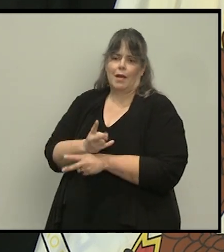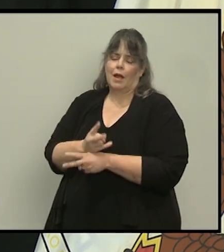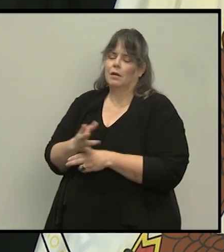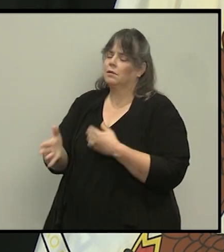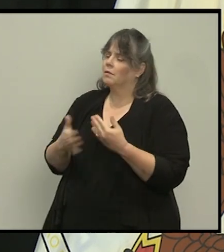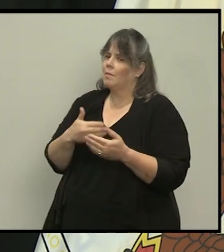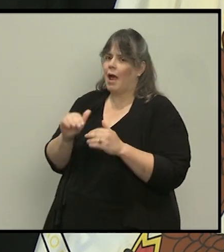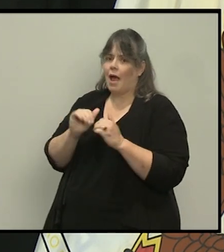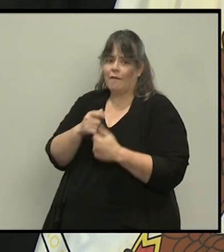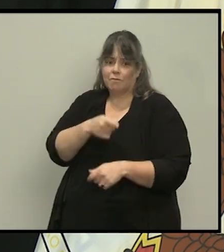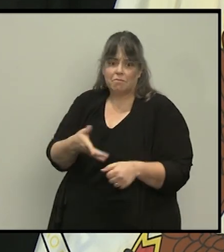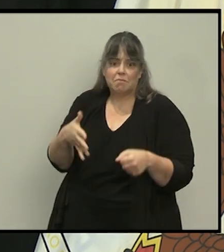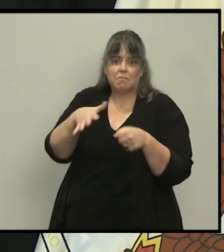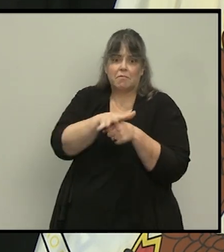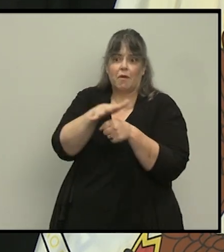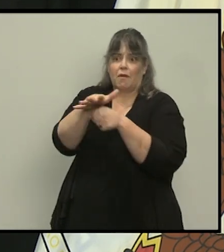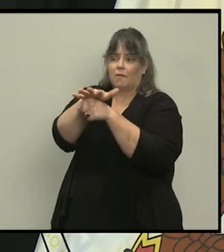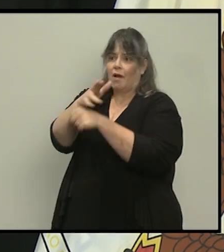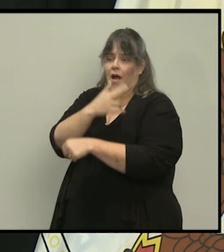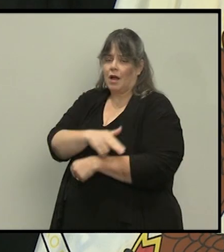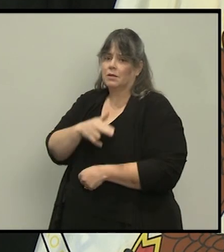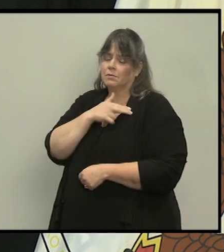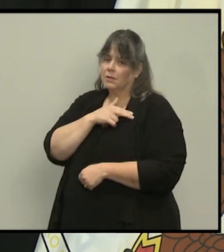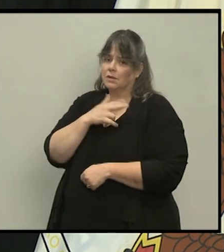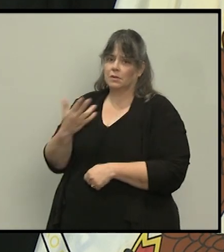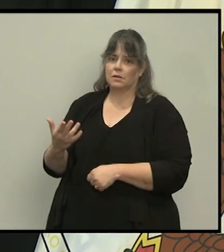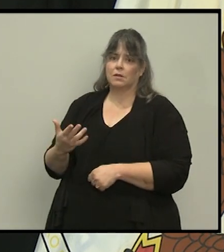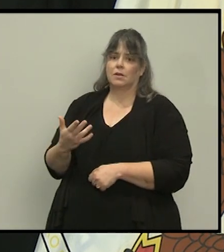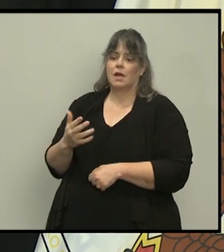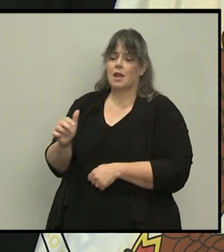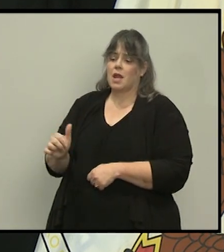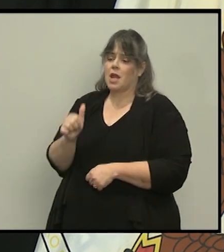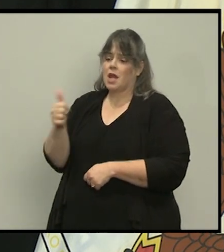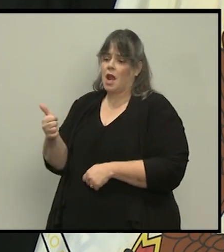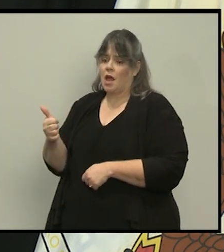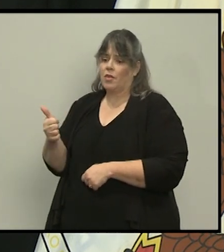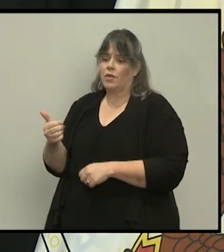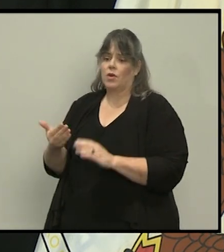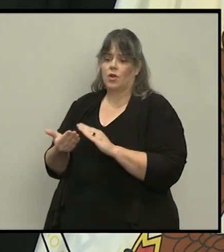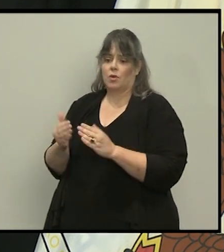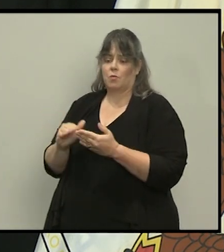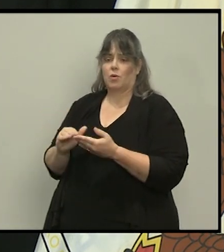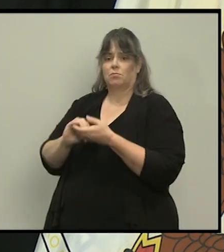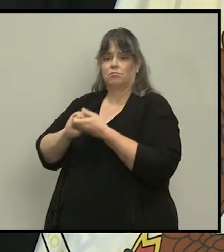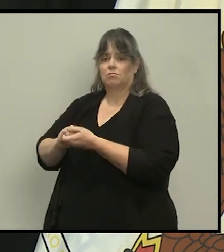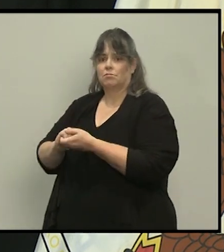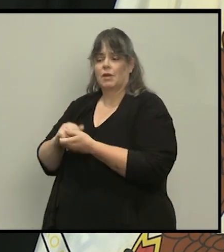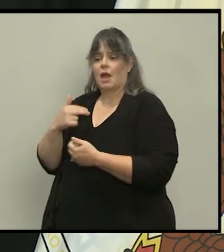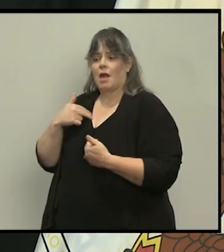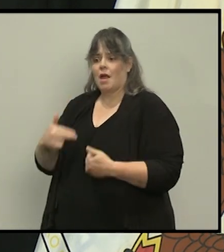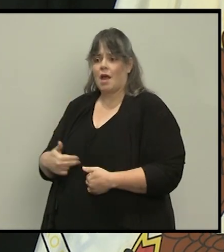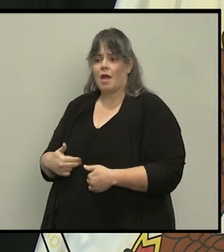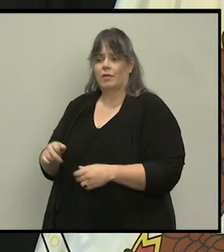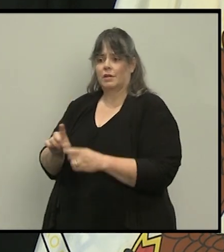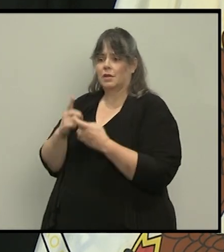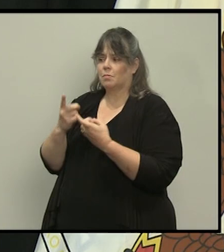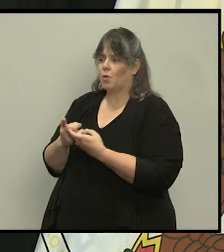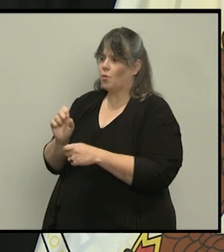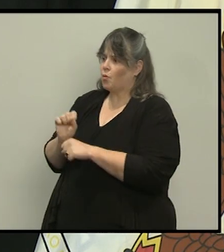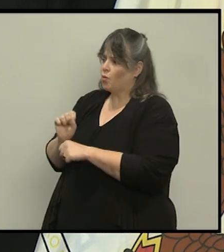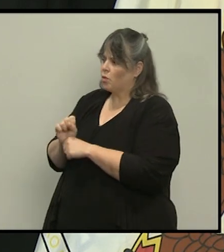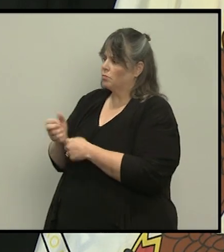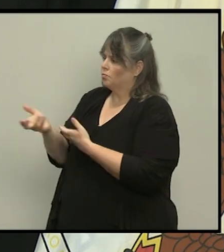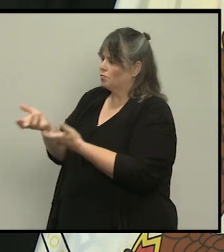full the hospitals get. In another community collaboration, the health department works closely with the San